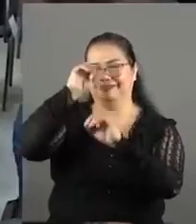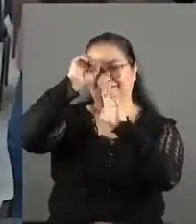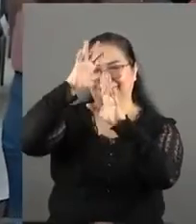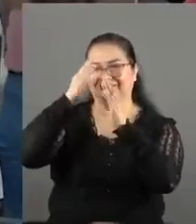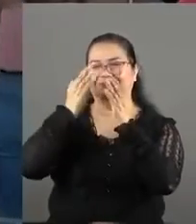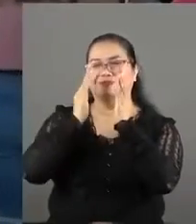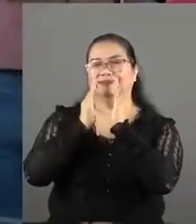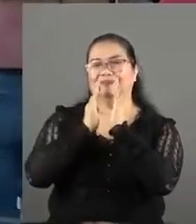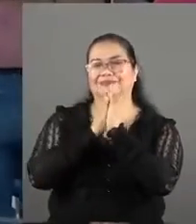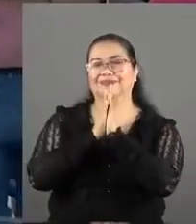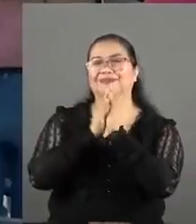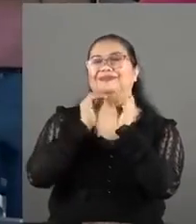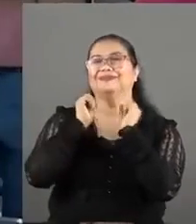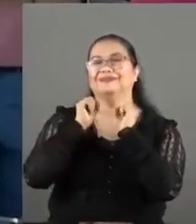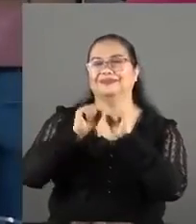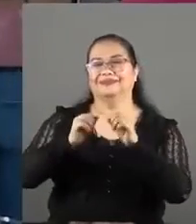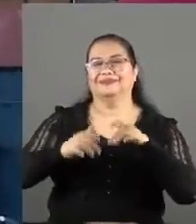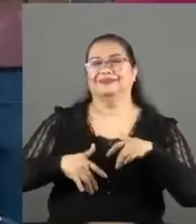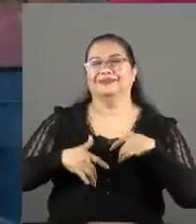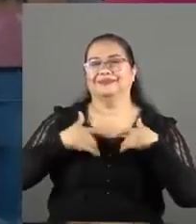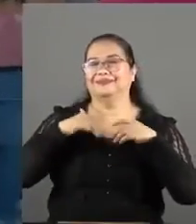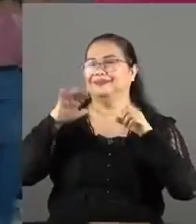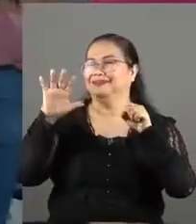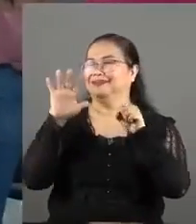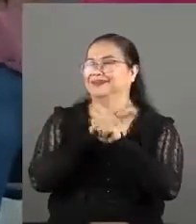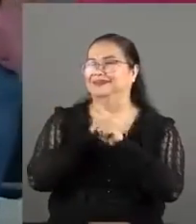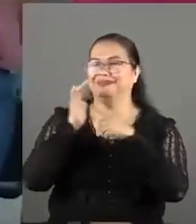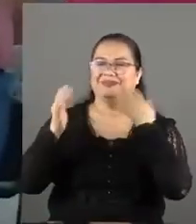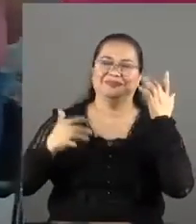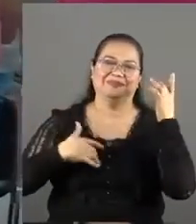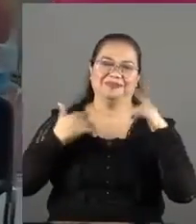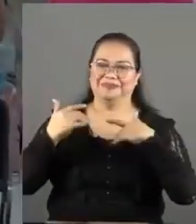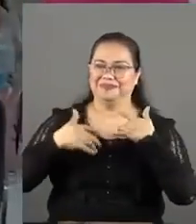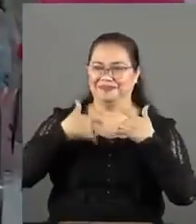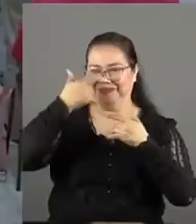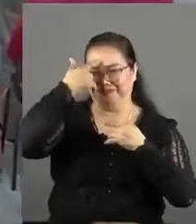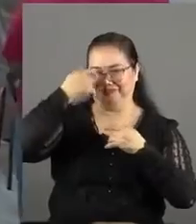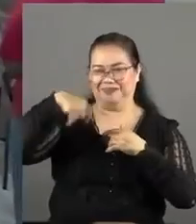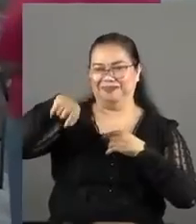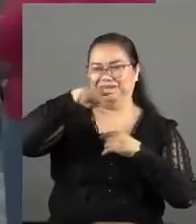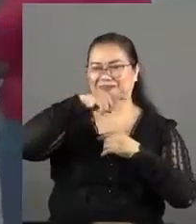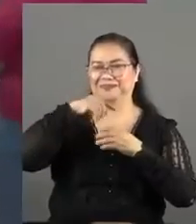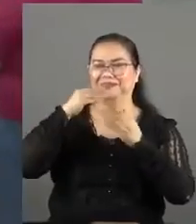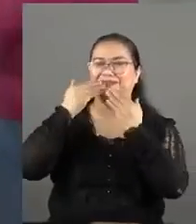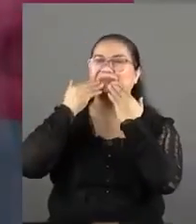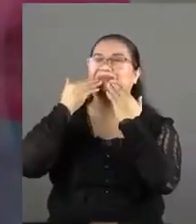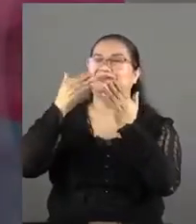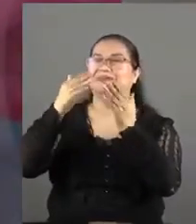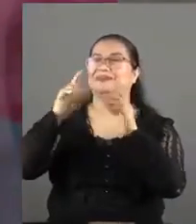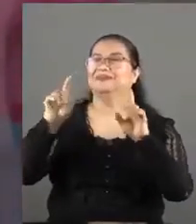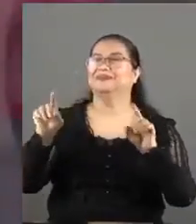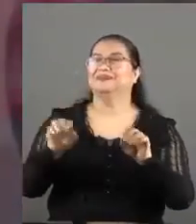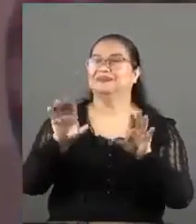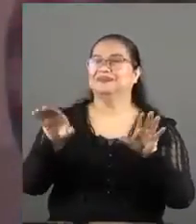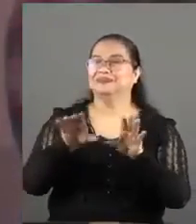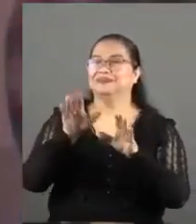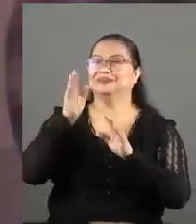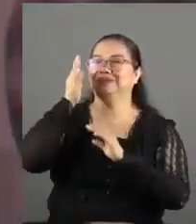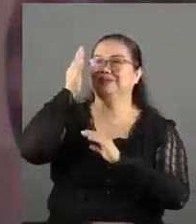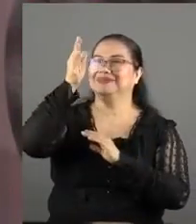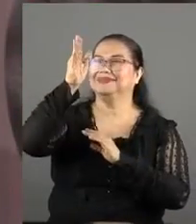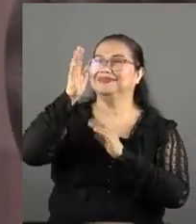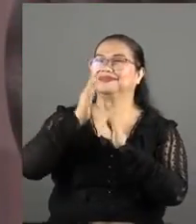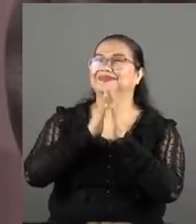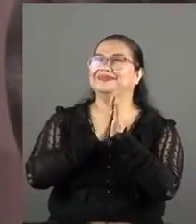pray that you enable us to live lives that are filled with joy because we're grateful for what you've done and we look forward with